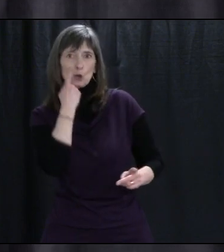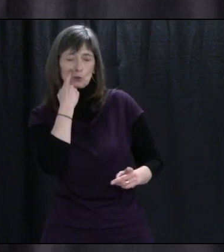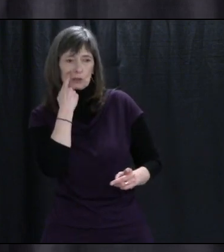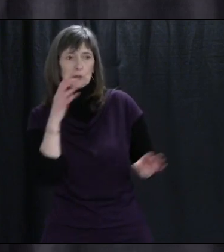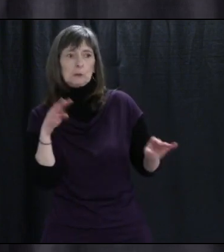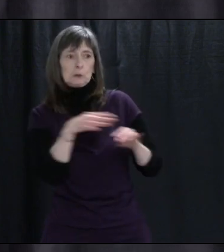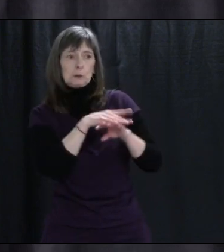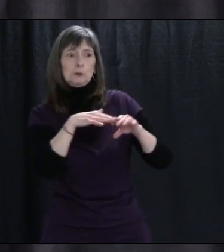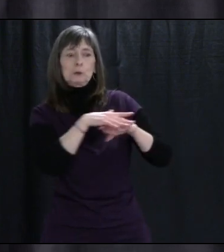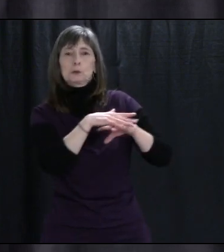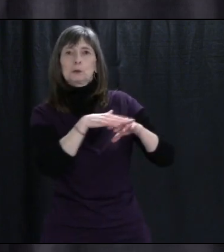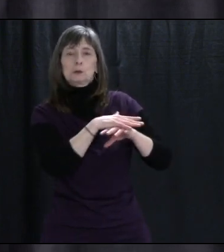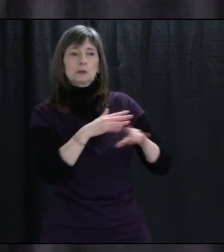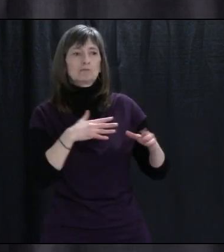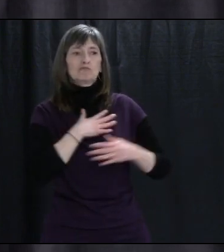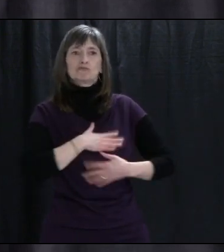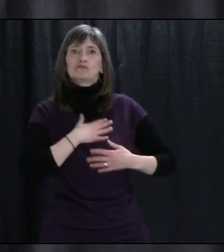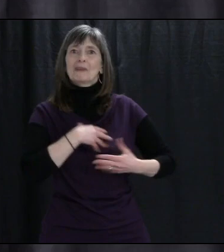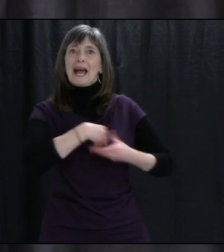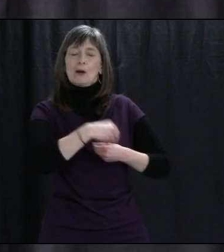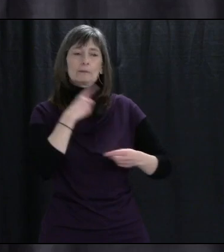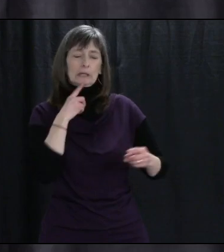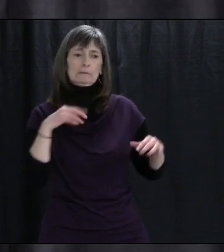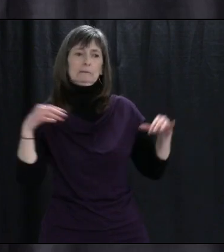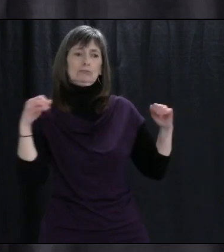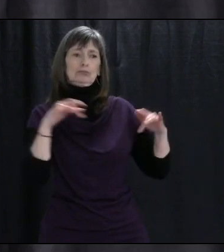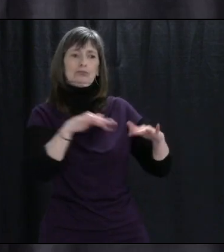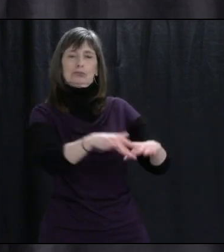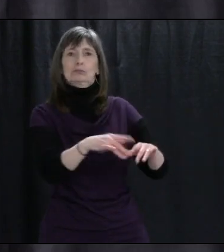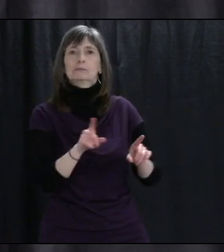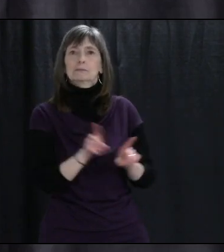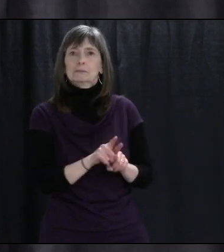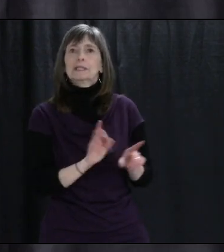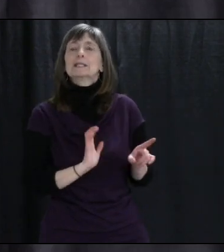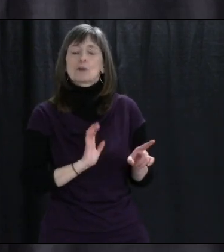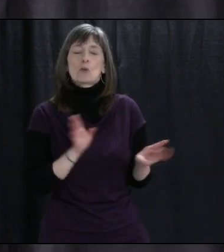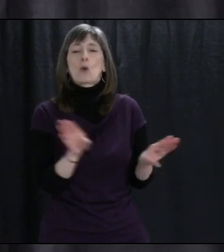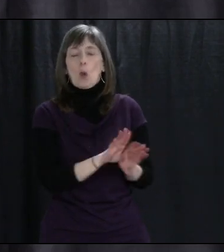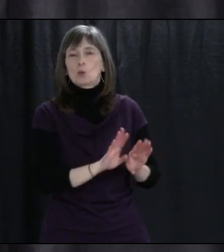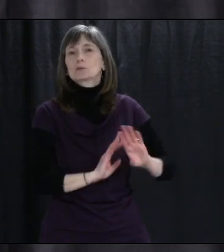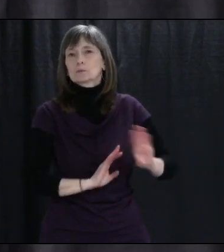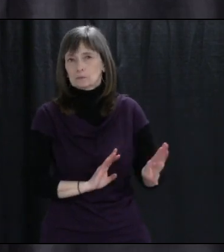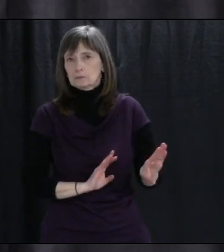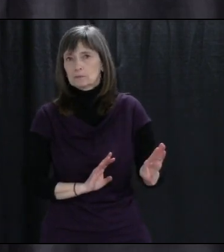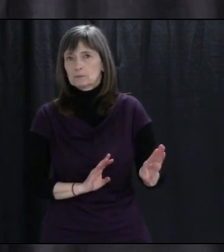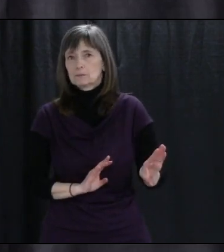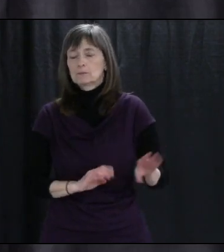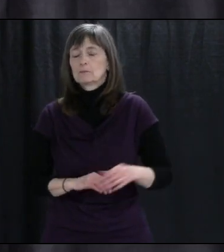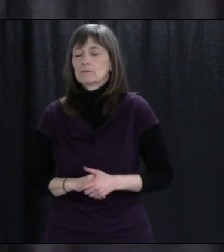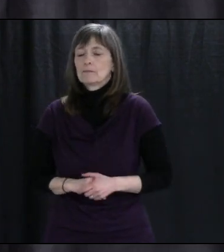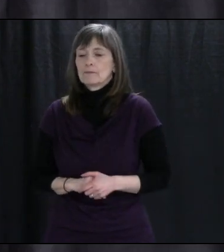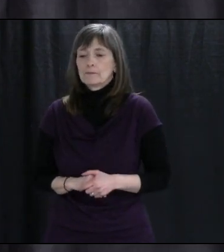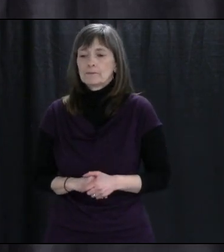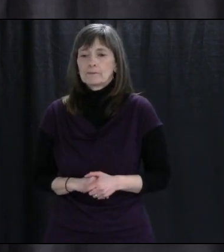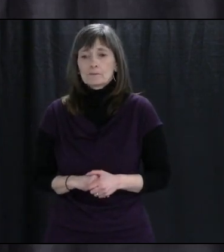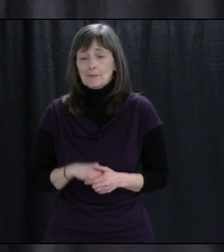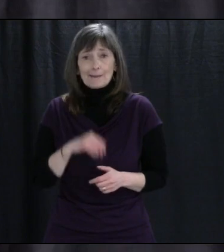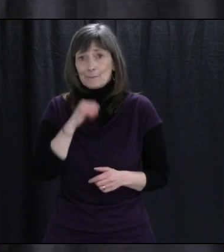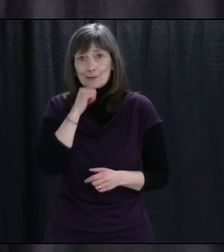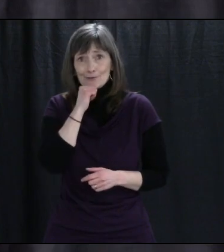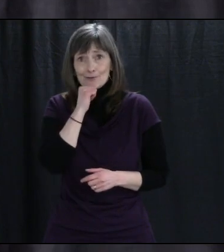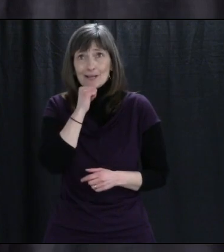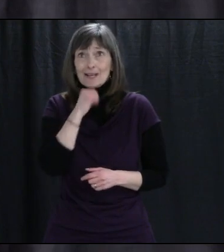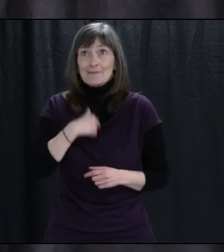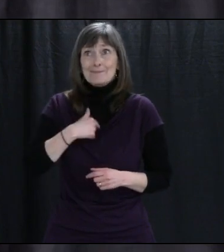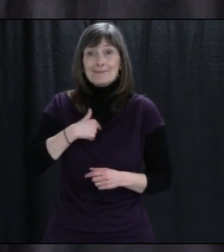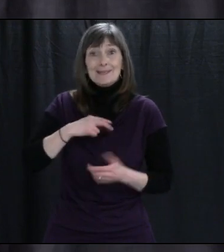were enjoying the fresh air, and that was the reasoning behind it. And of course, that's not the intention. When I